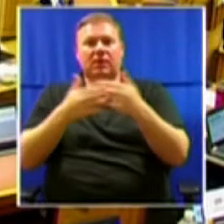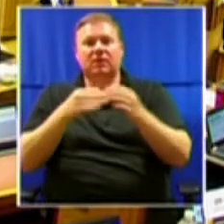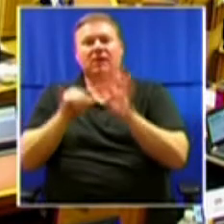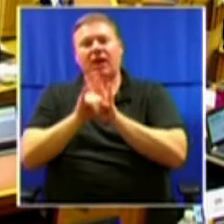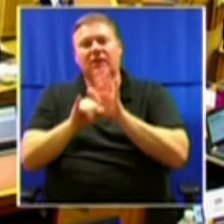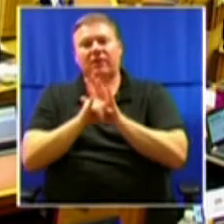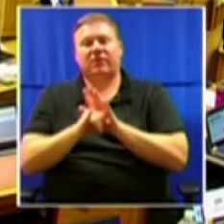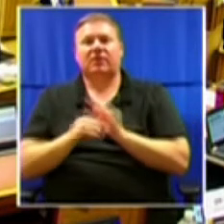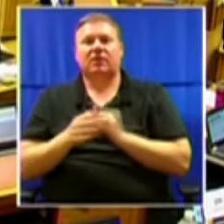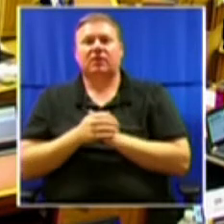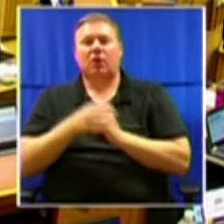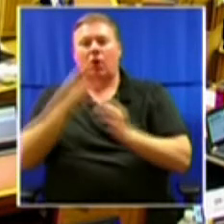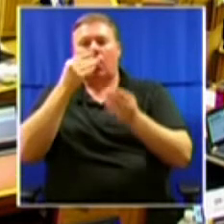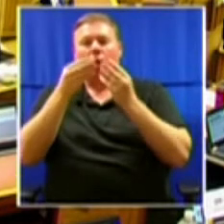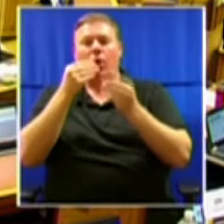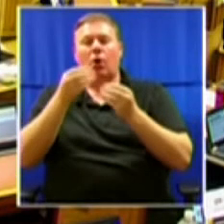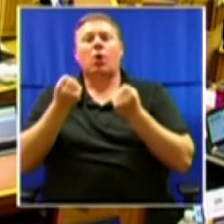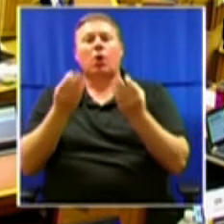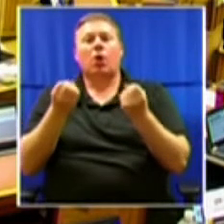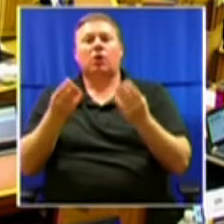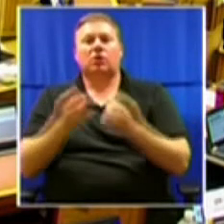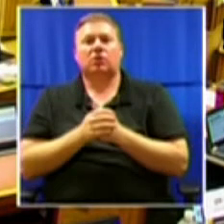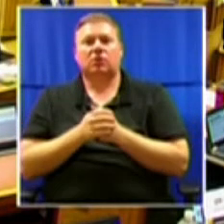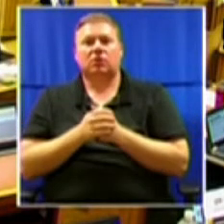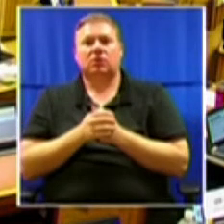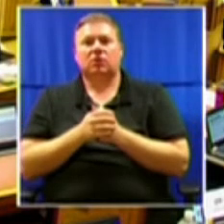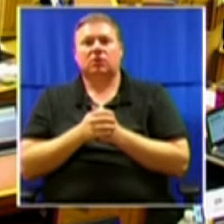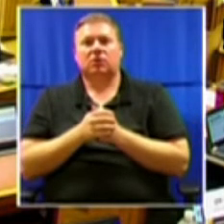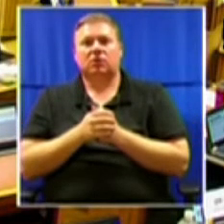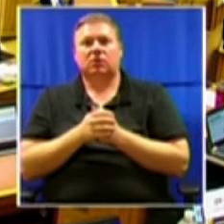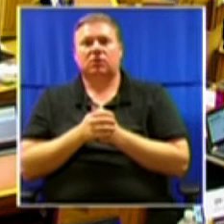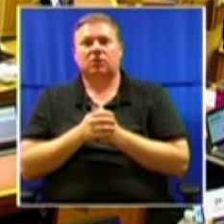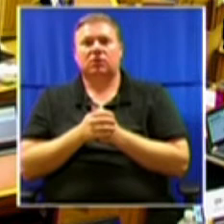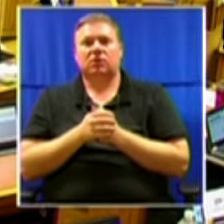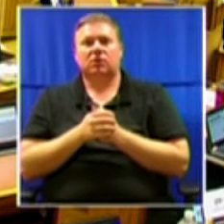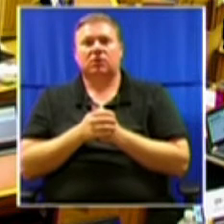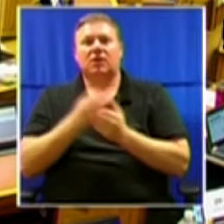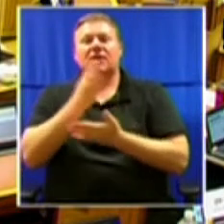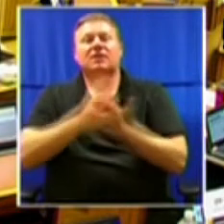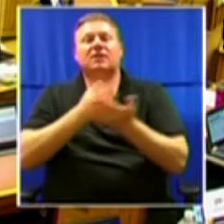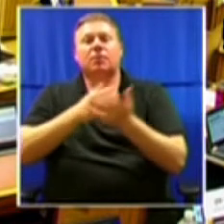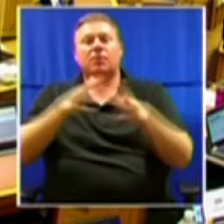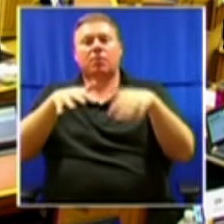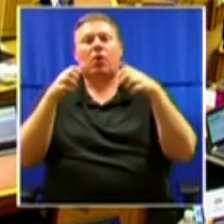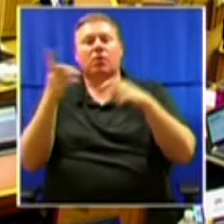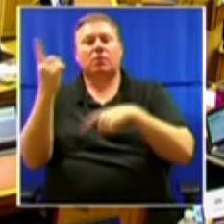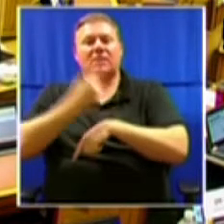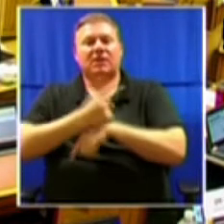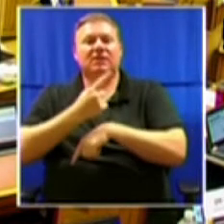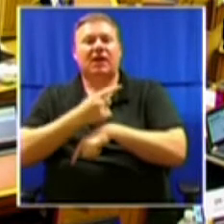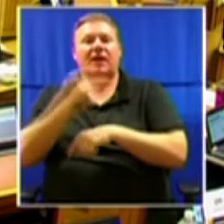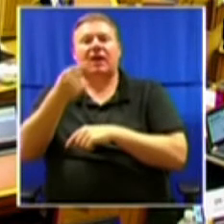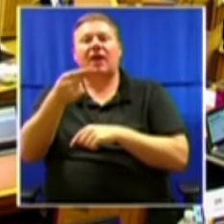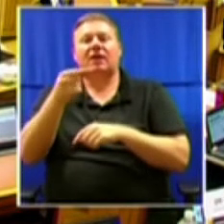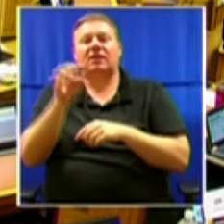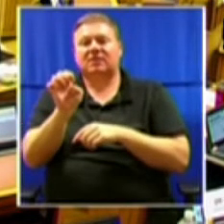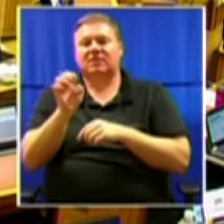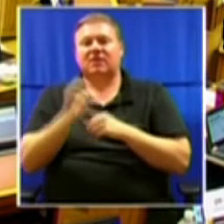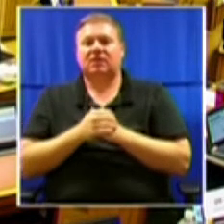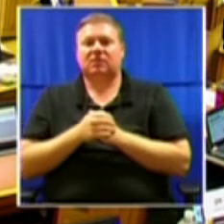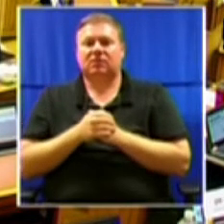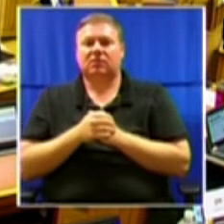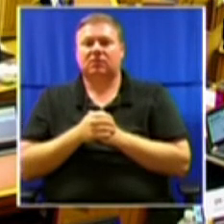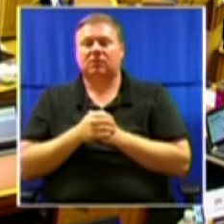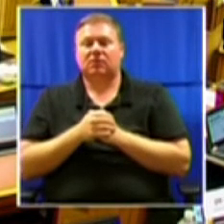we've learnt a lot since our temporary Parliament days at Gallagher's and have experienced in this area. Can the